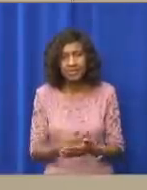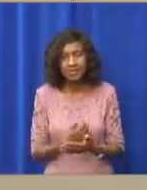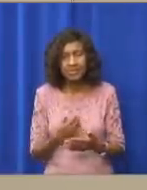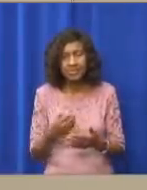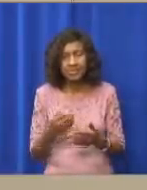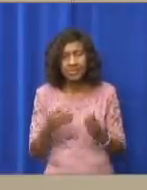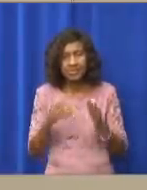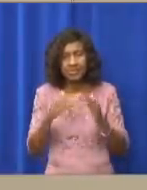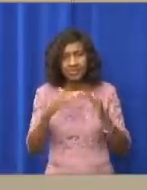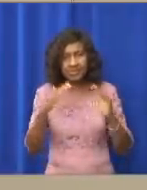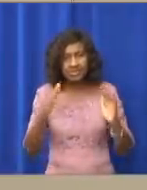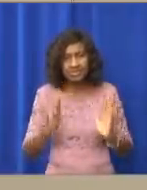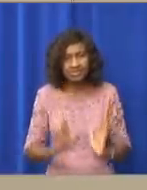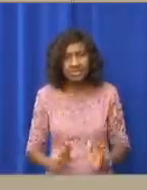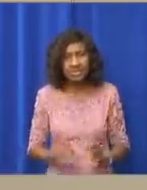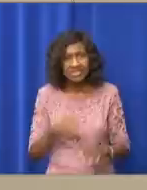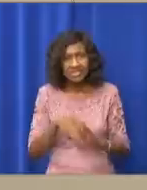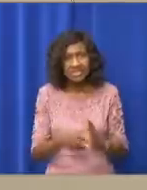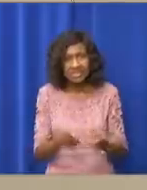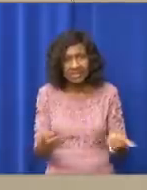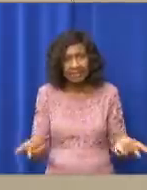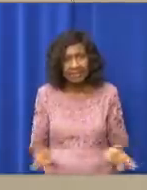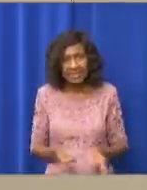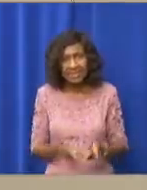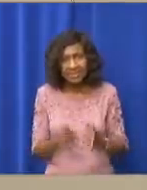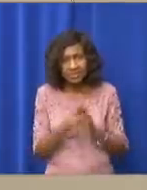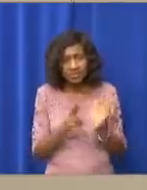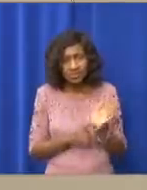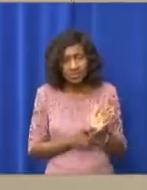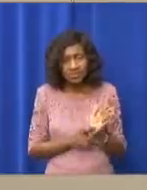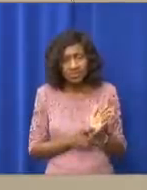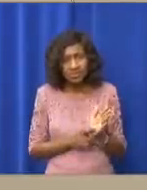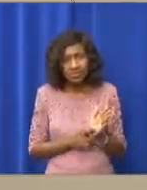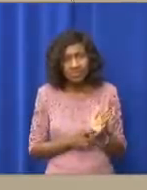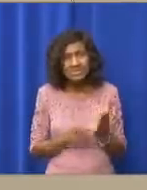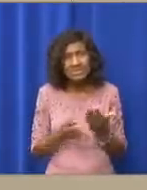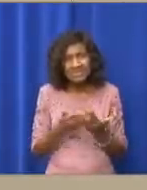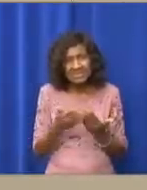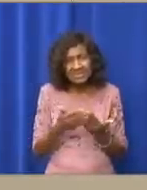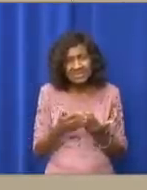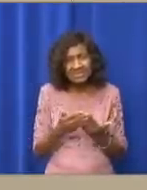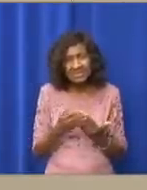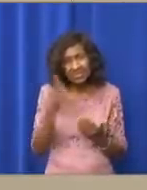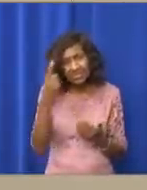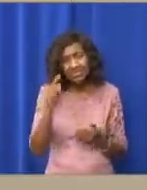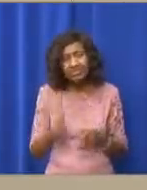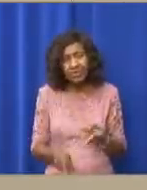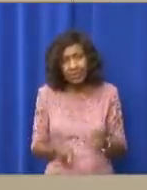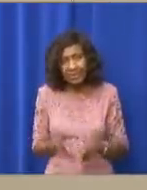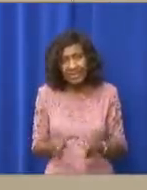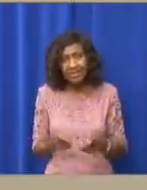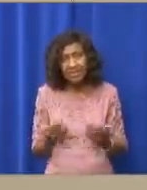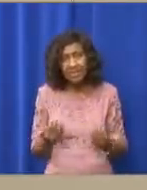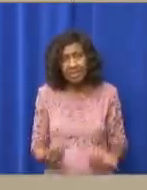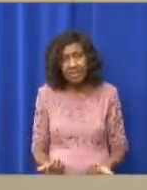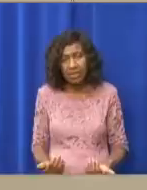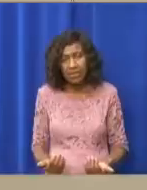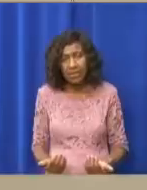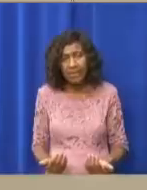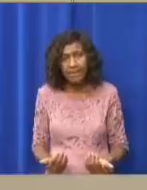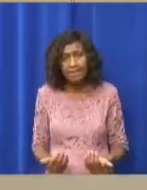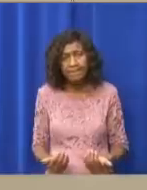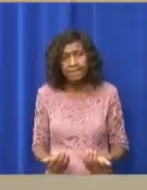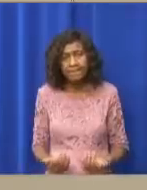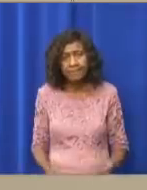ease restrictions in those areas and make people's lives a little more bearable and enjoyable. If I can now